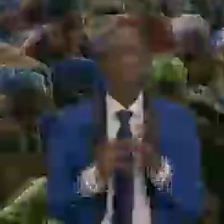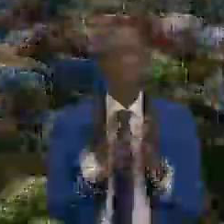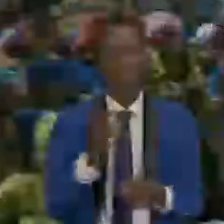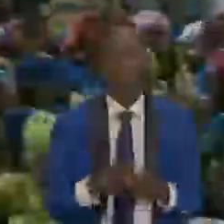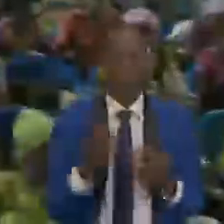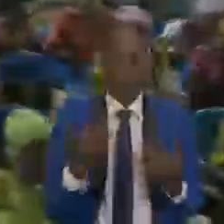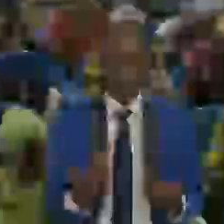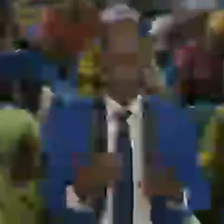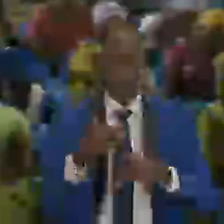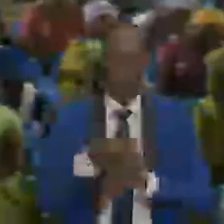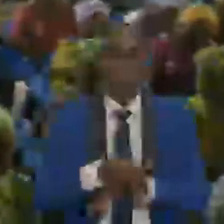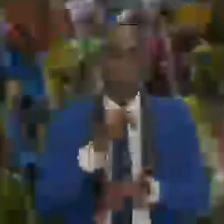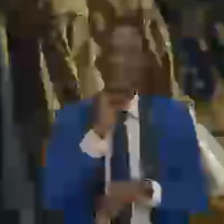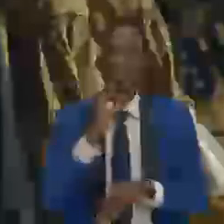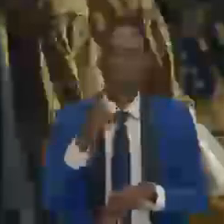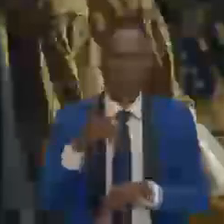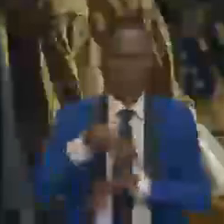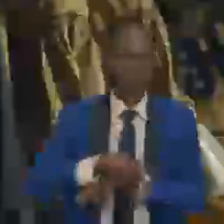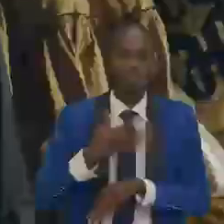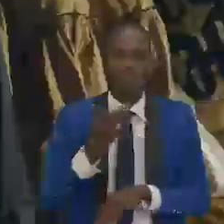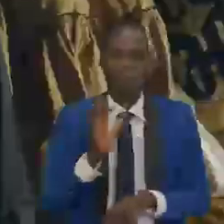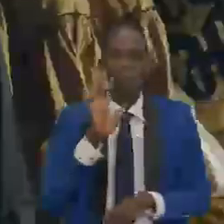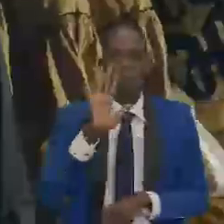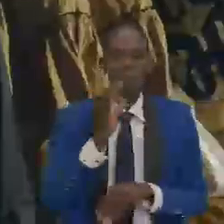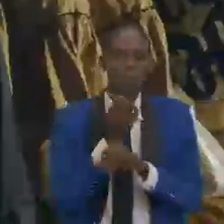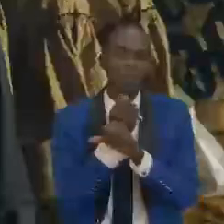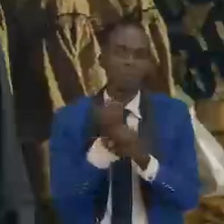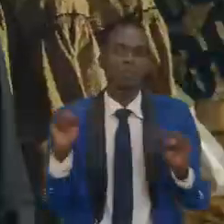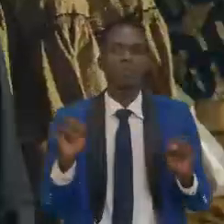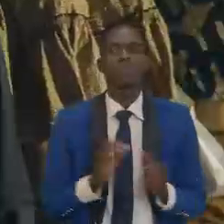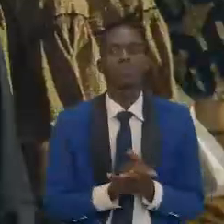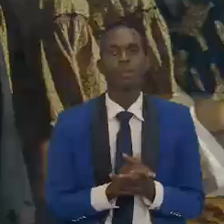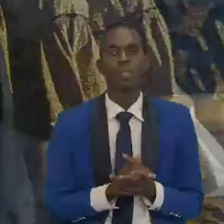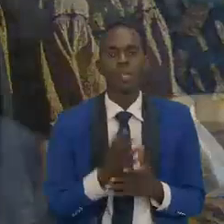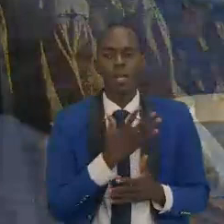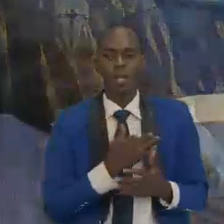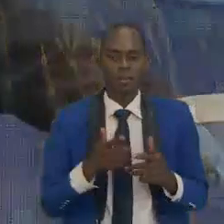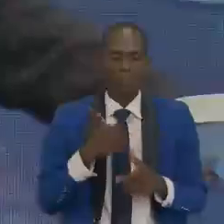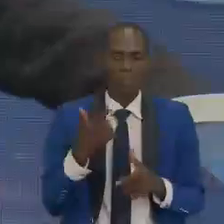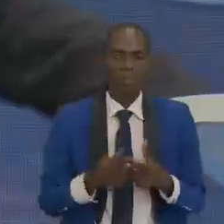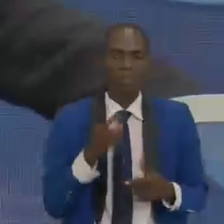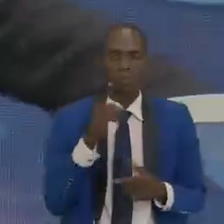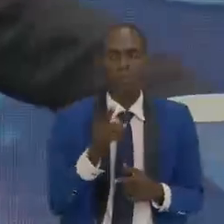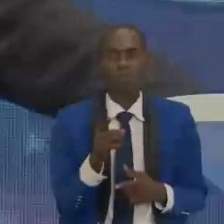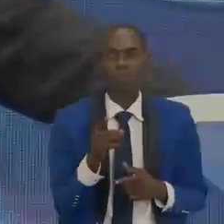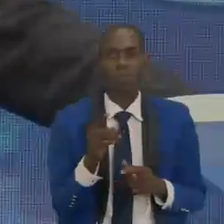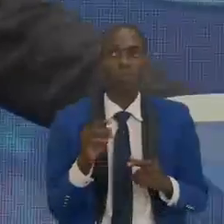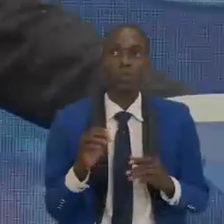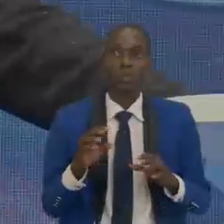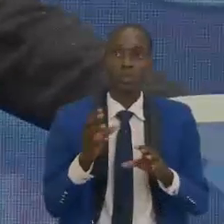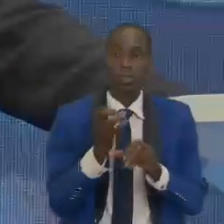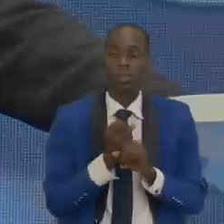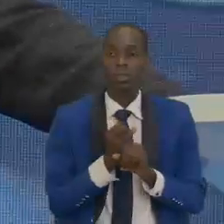Tonight is the night of your salvation. And then your healing. He is